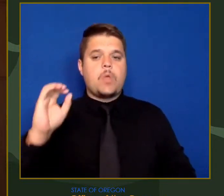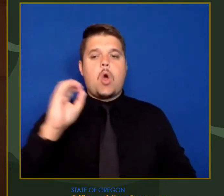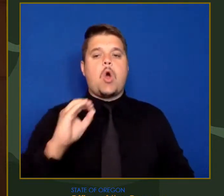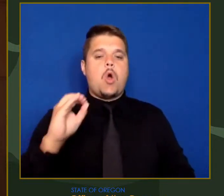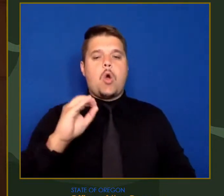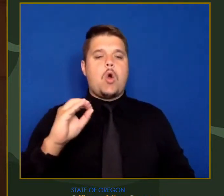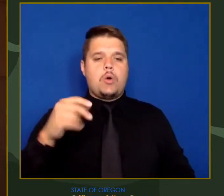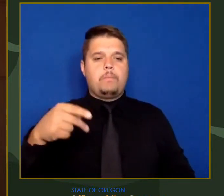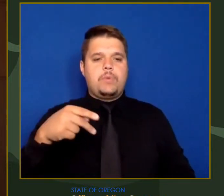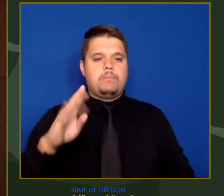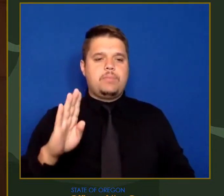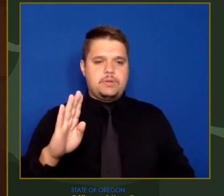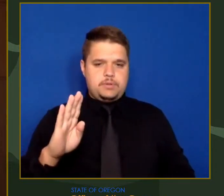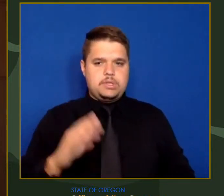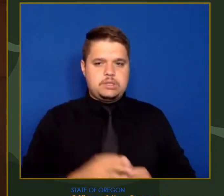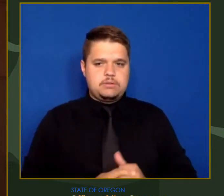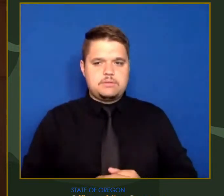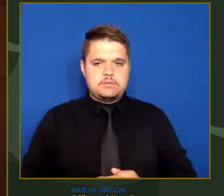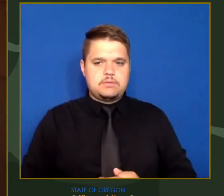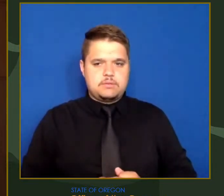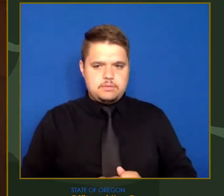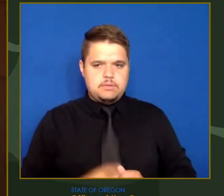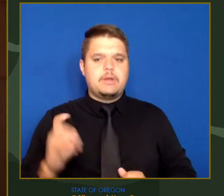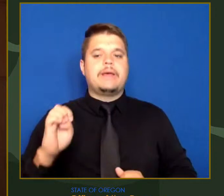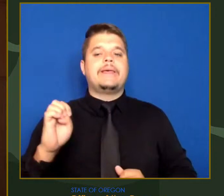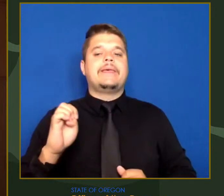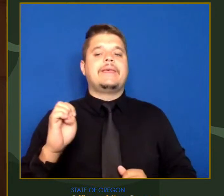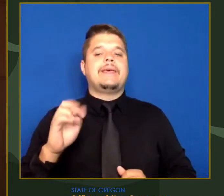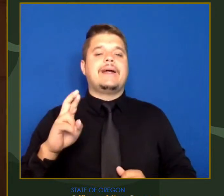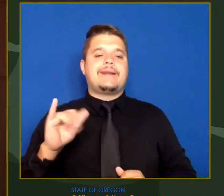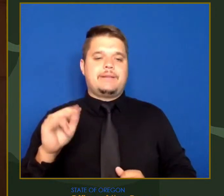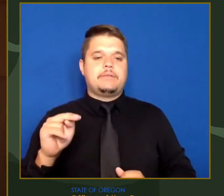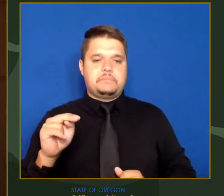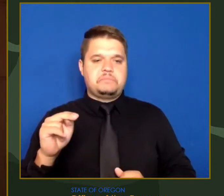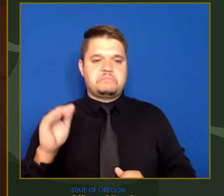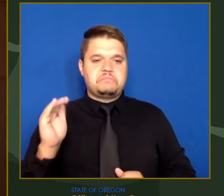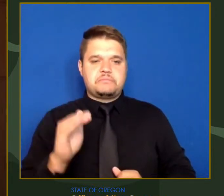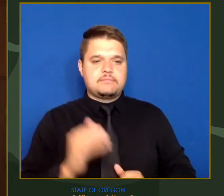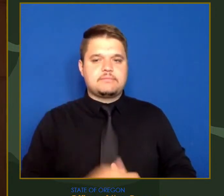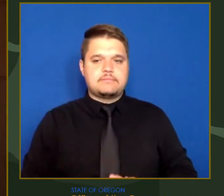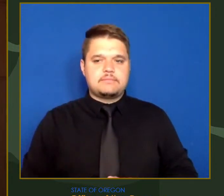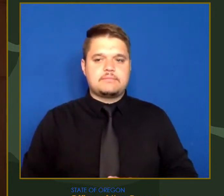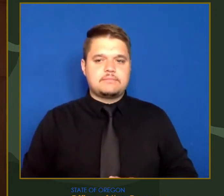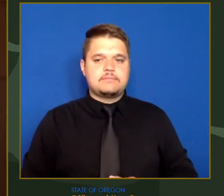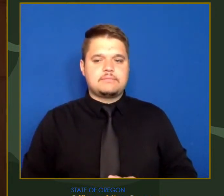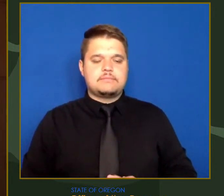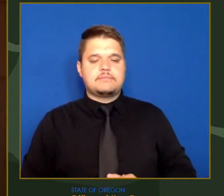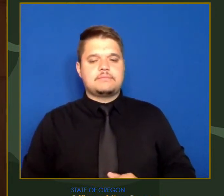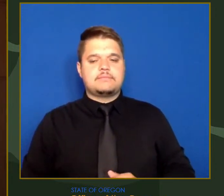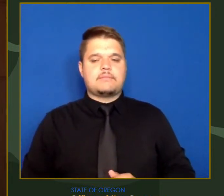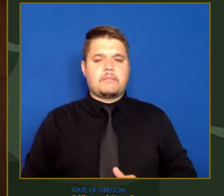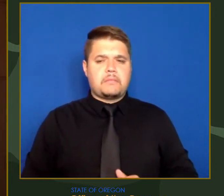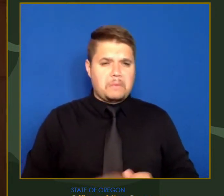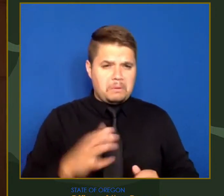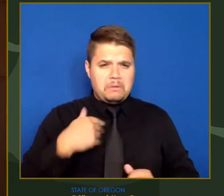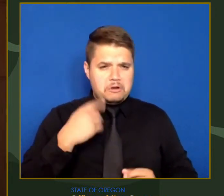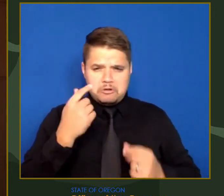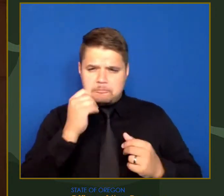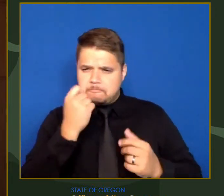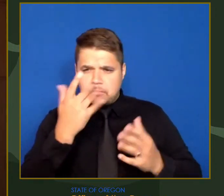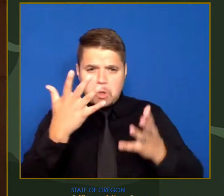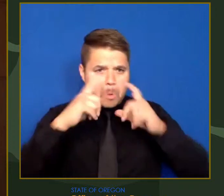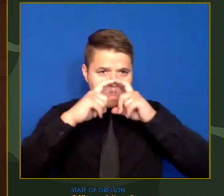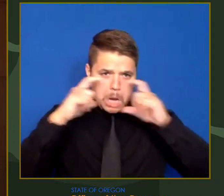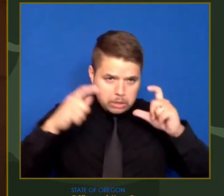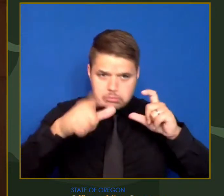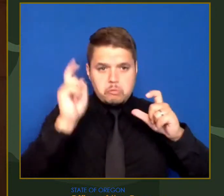Good morning. I am curious about the decision to remove masks entirely once we go into full reopening. Right now, we have a number